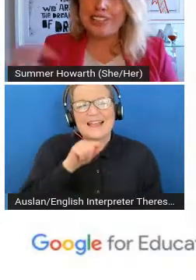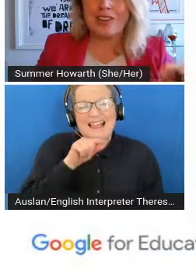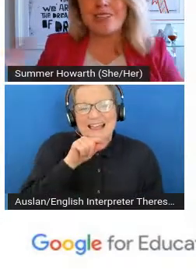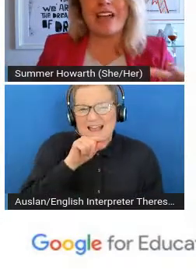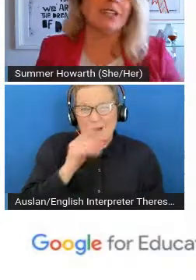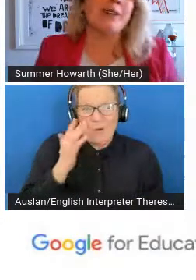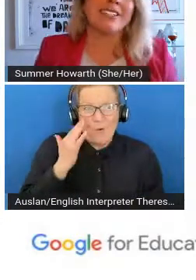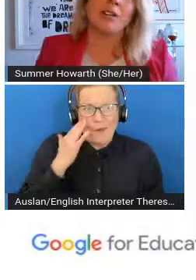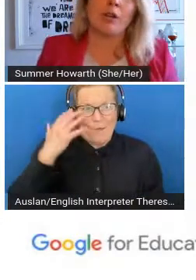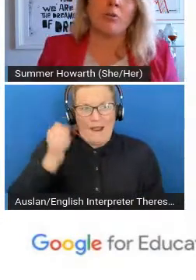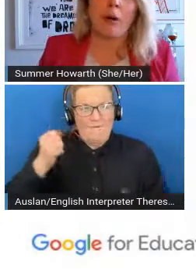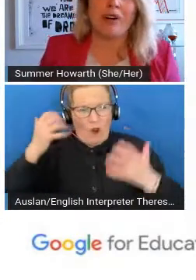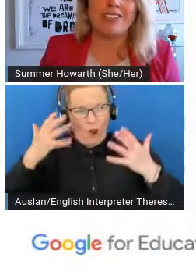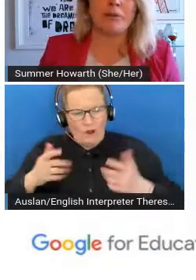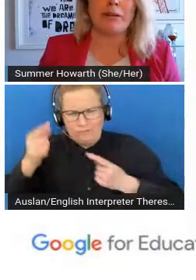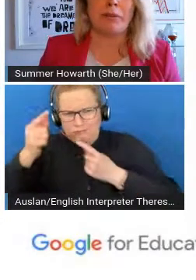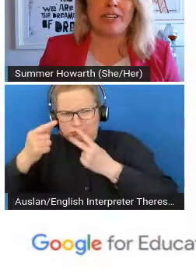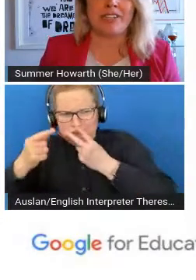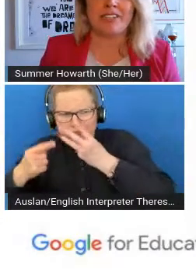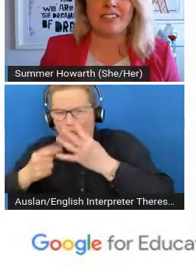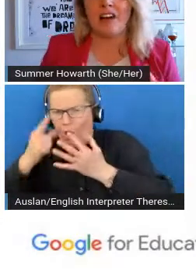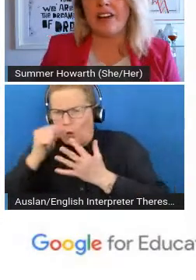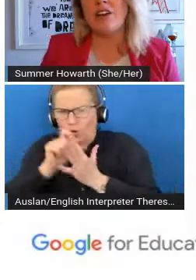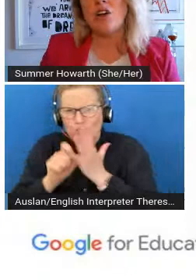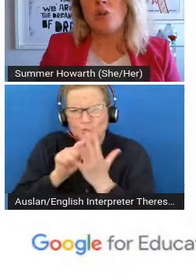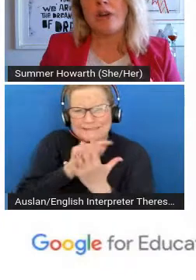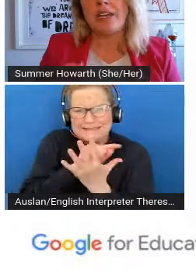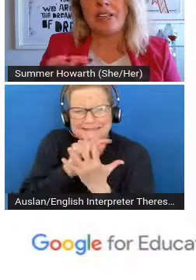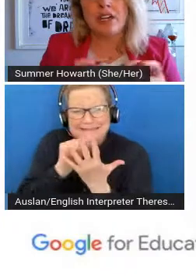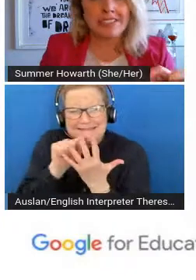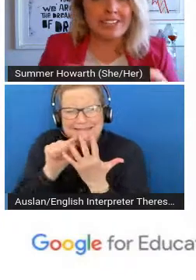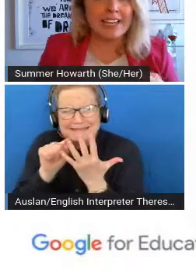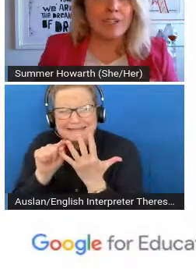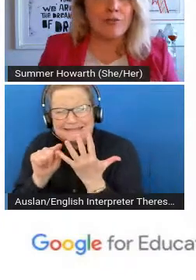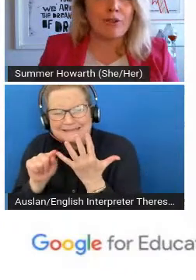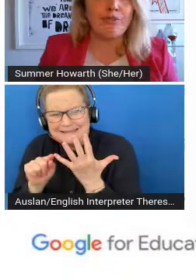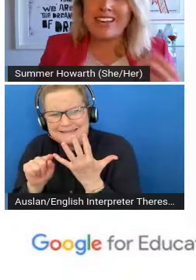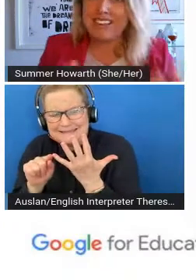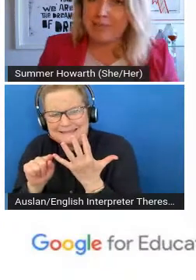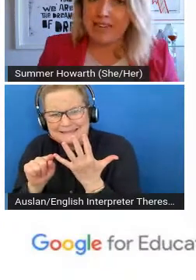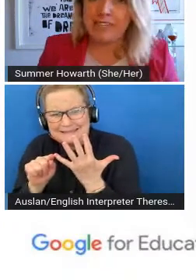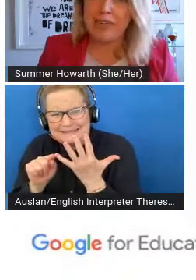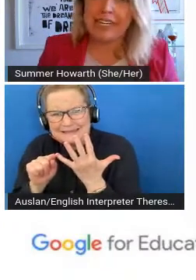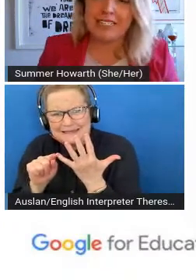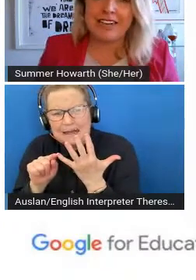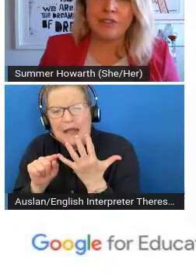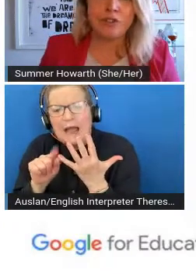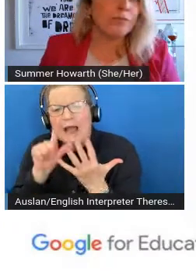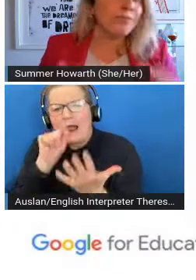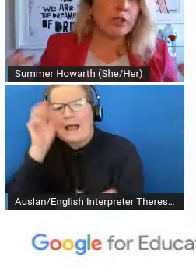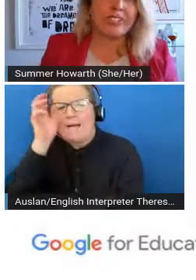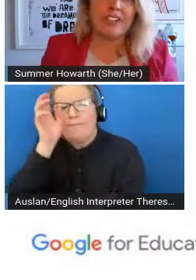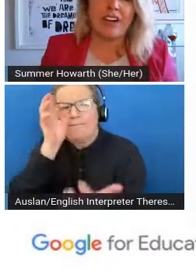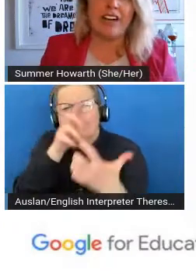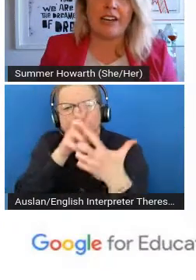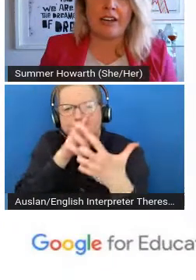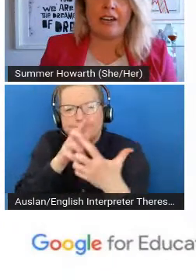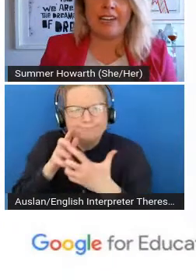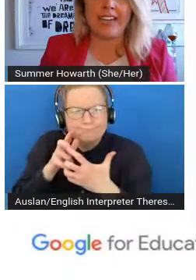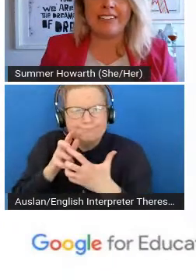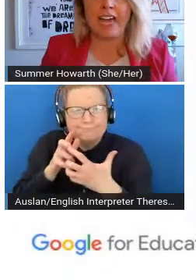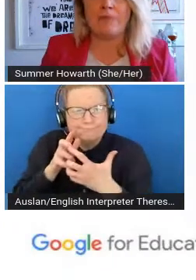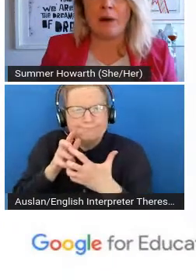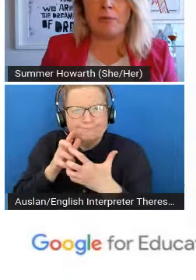got lots and lots of elements that we could possibly put into design. We can select a few of these to make these really contextual. Chris and